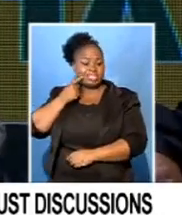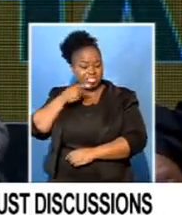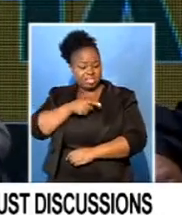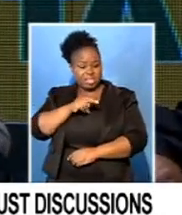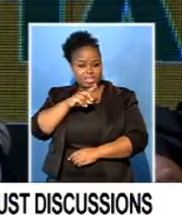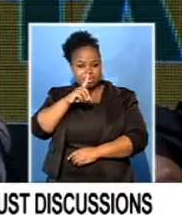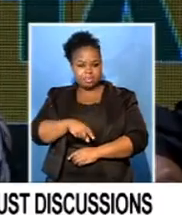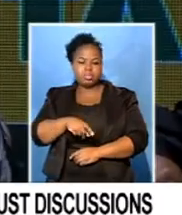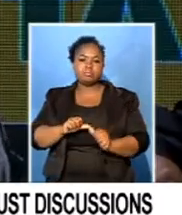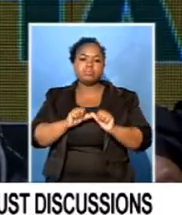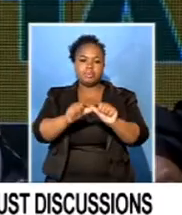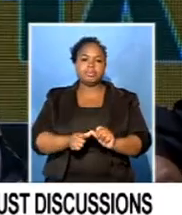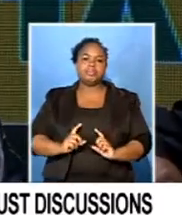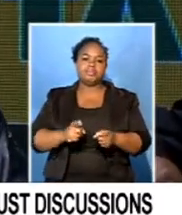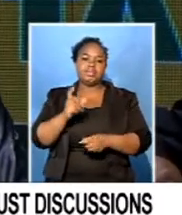faster.